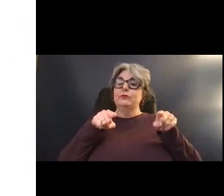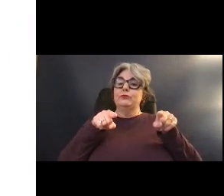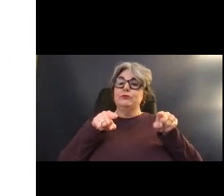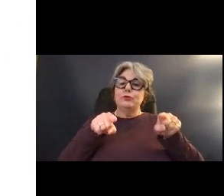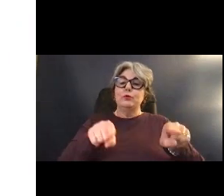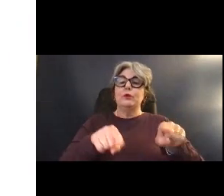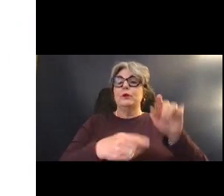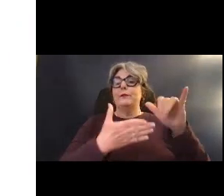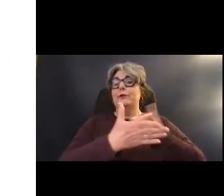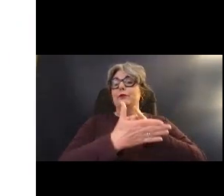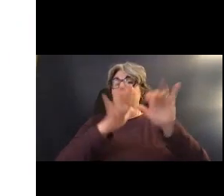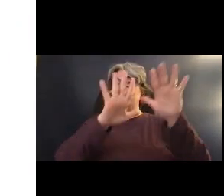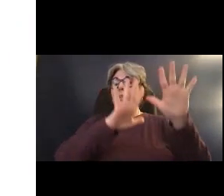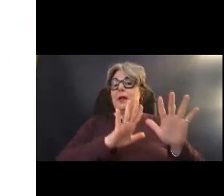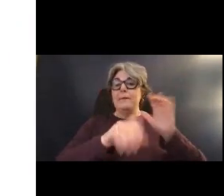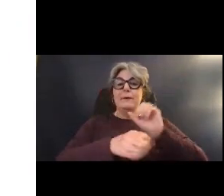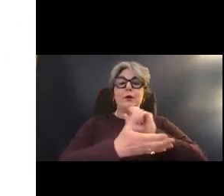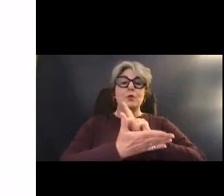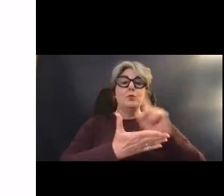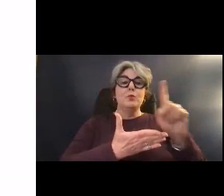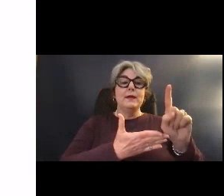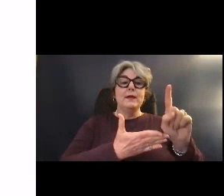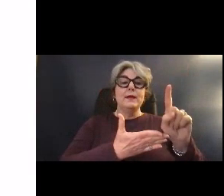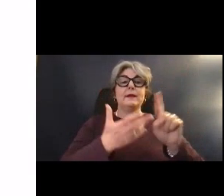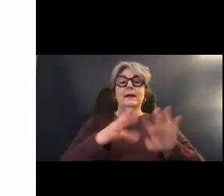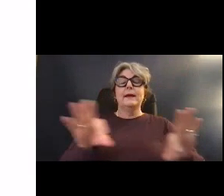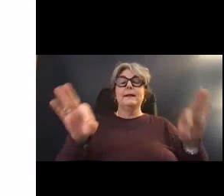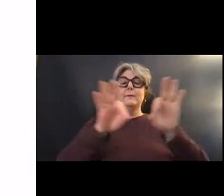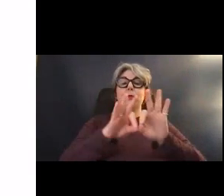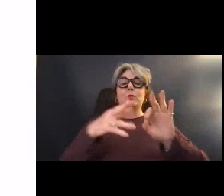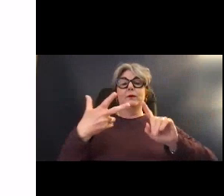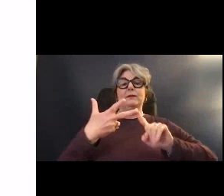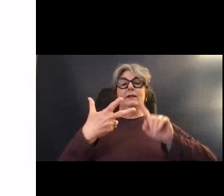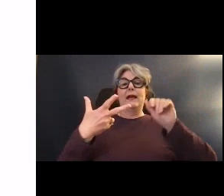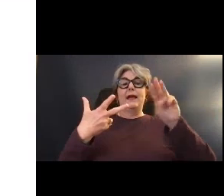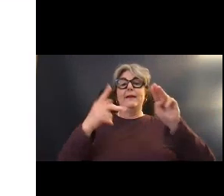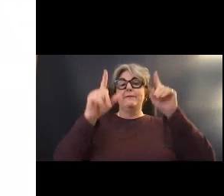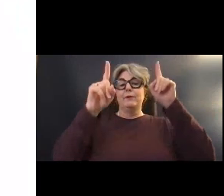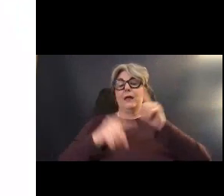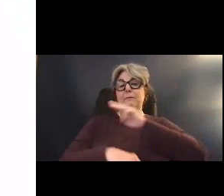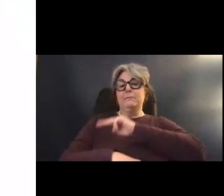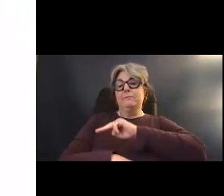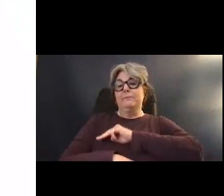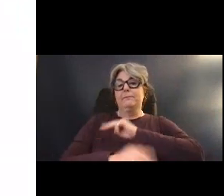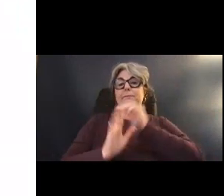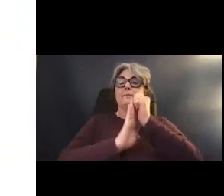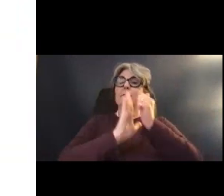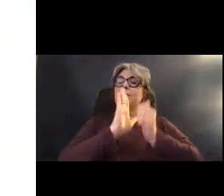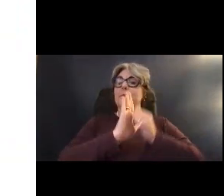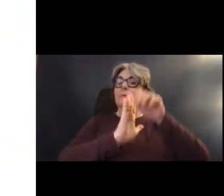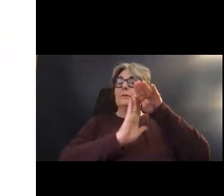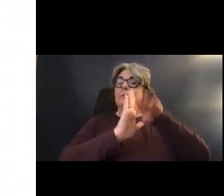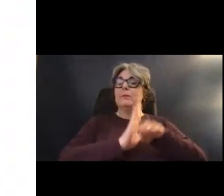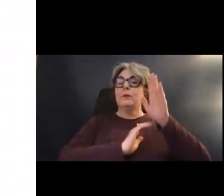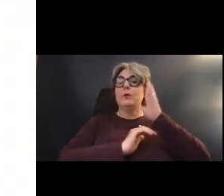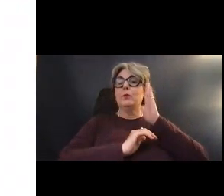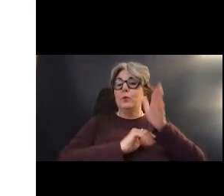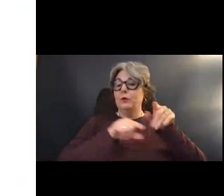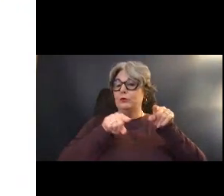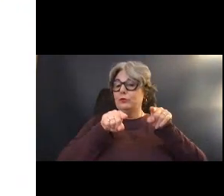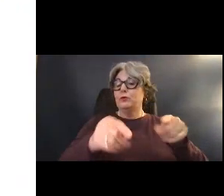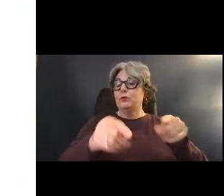New York Climate Week. And key components of the 3rd Aim for Climate Ministerial will be included in during